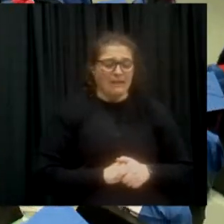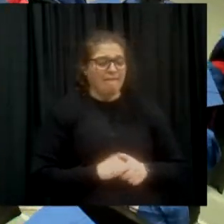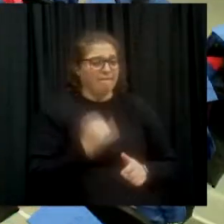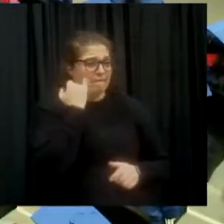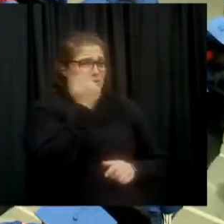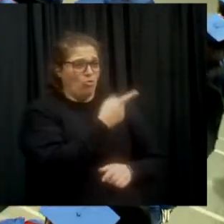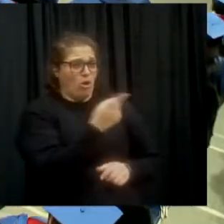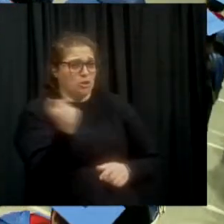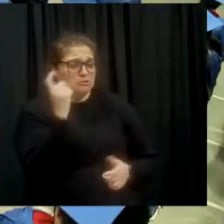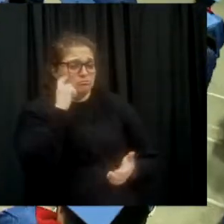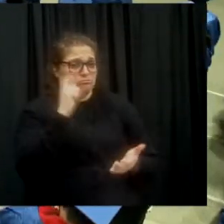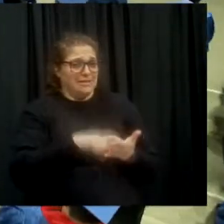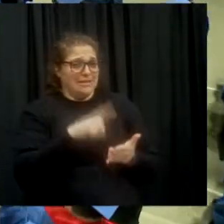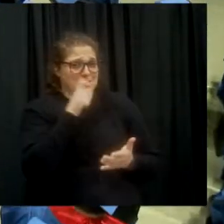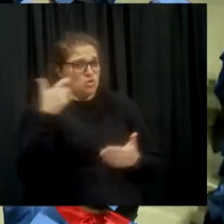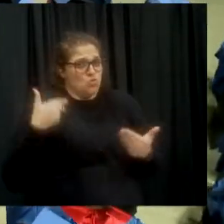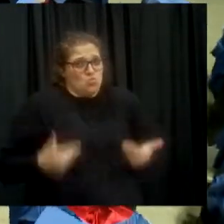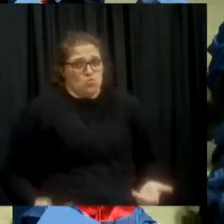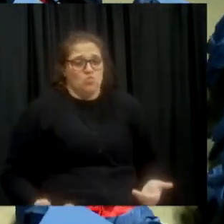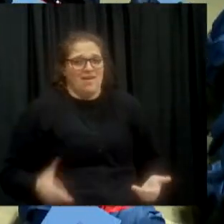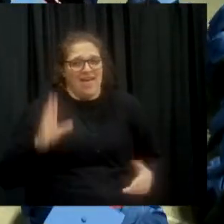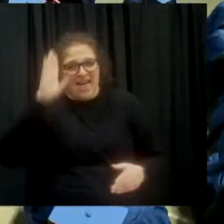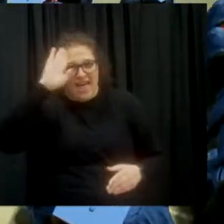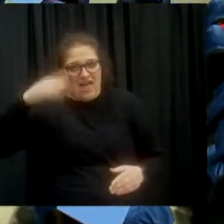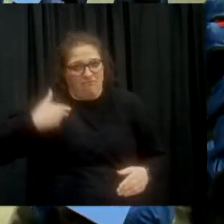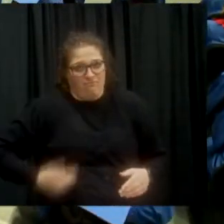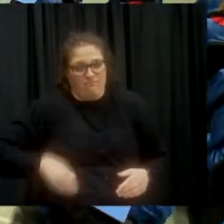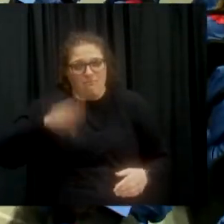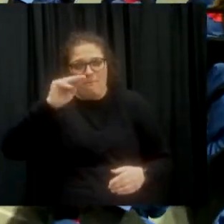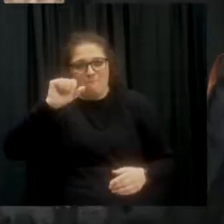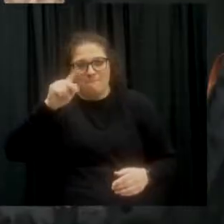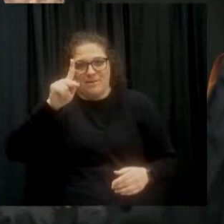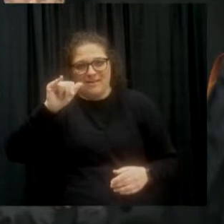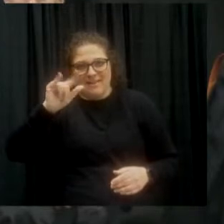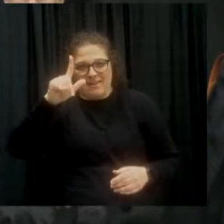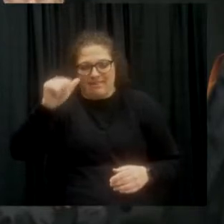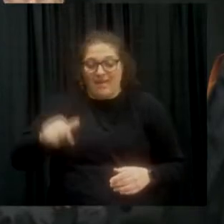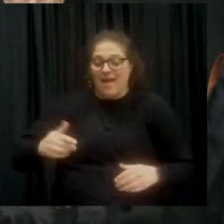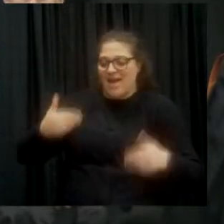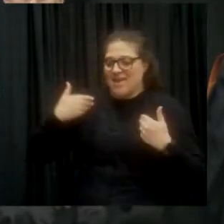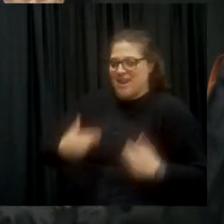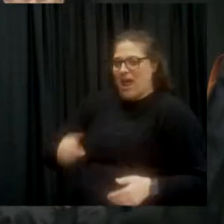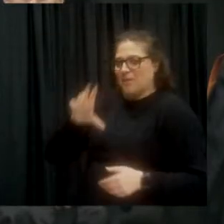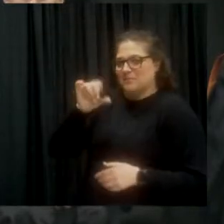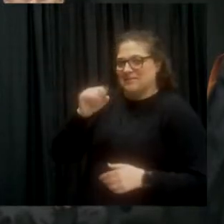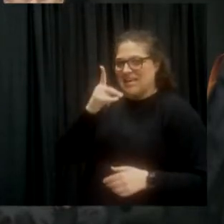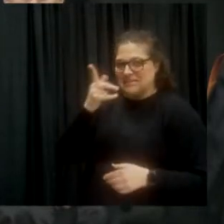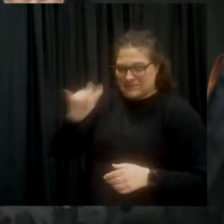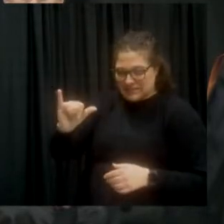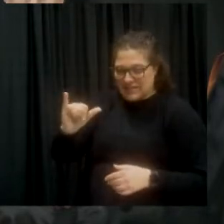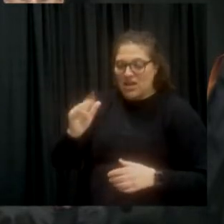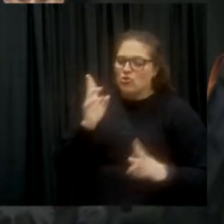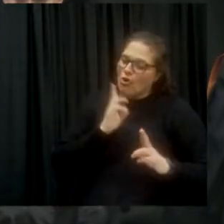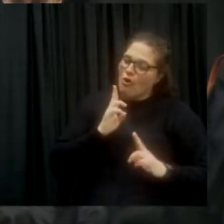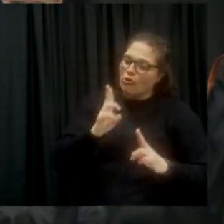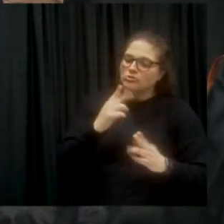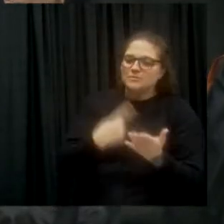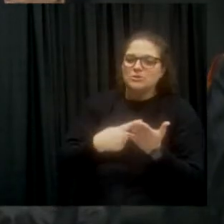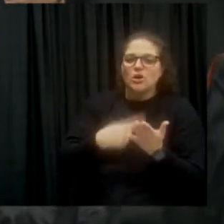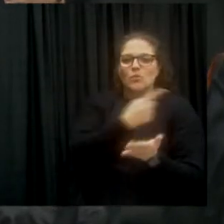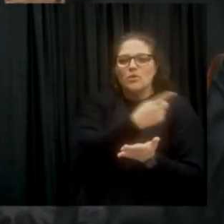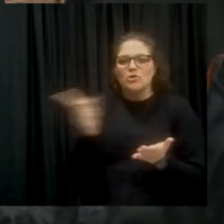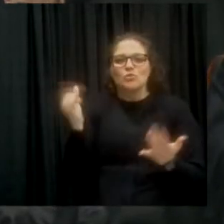If you all are just becoming aware of our existence, hi, my name's Michaela. And my name is Cassidy, and we're honored to be speaking to you all